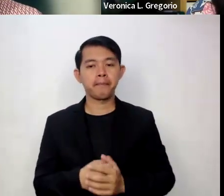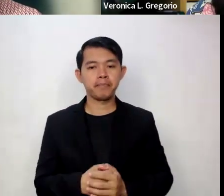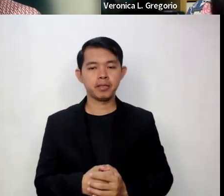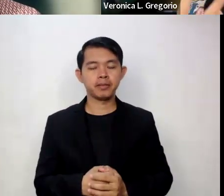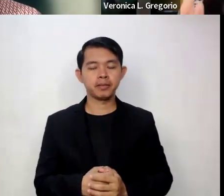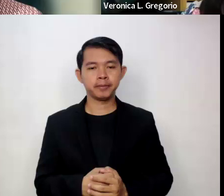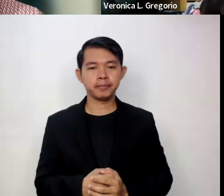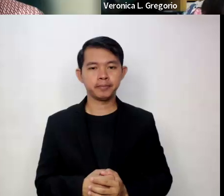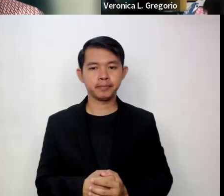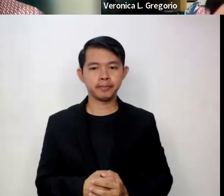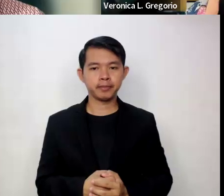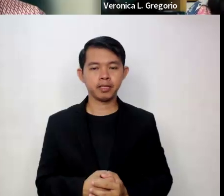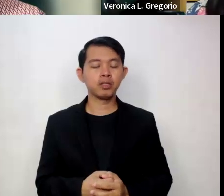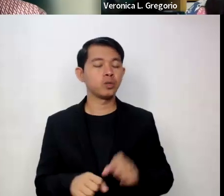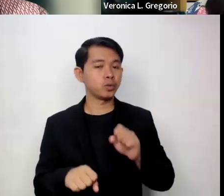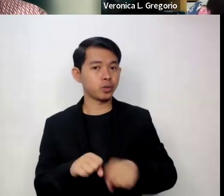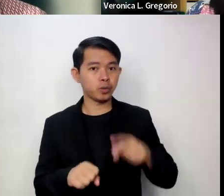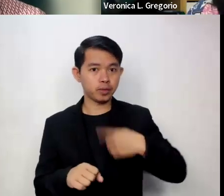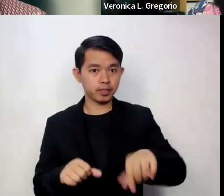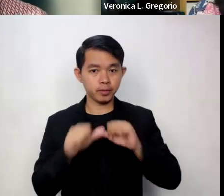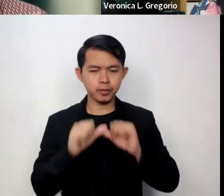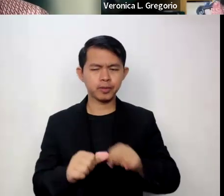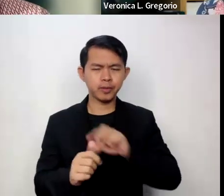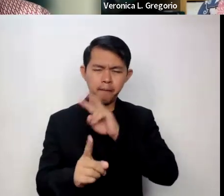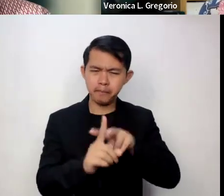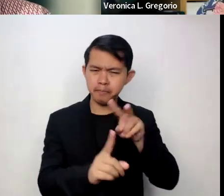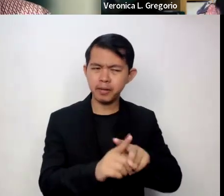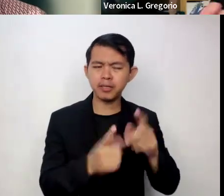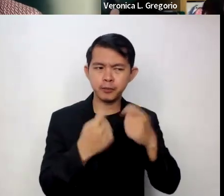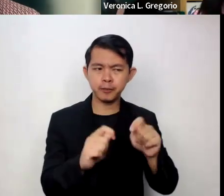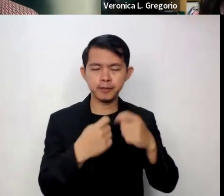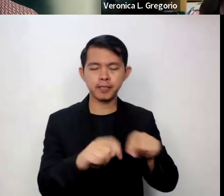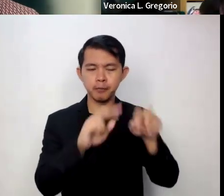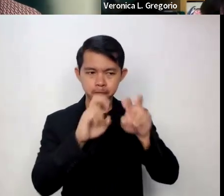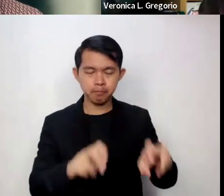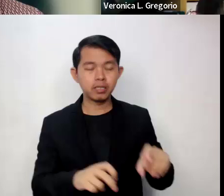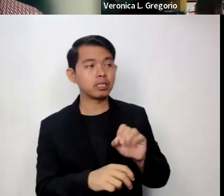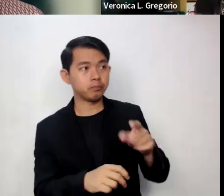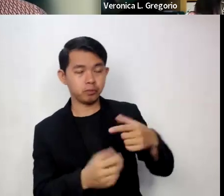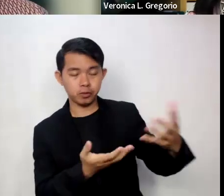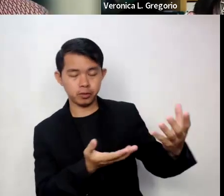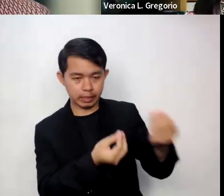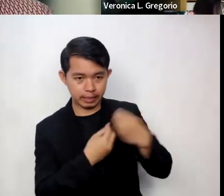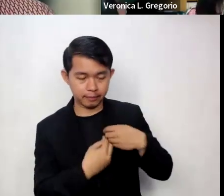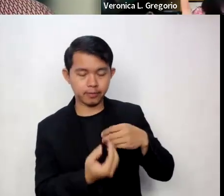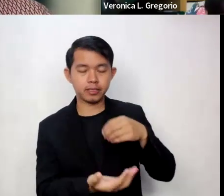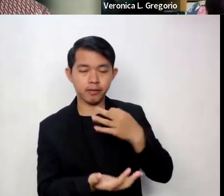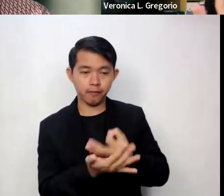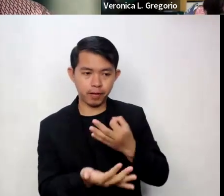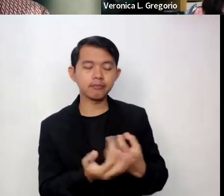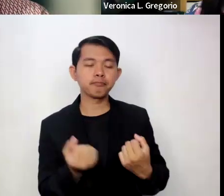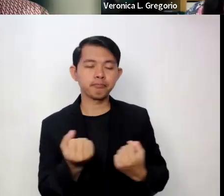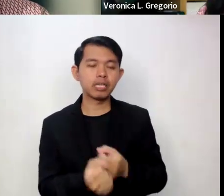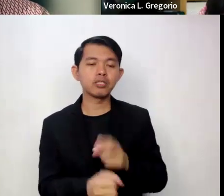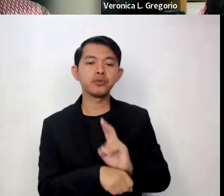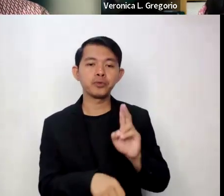why we keep on applying, we keep on trying, right? And once we receive the funding, we try to maximize it as well. No, but maybe